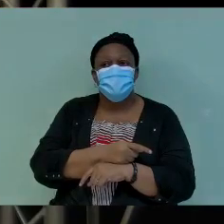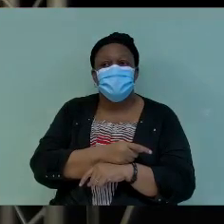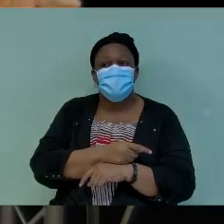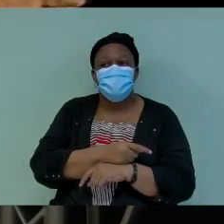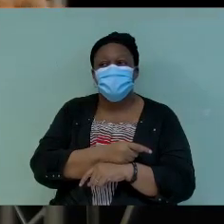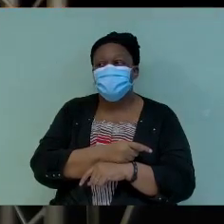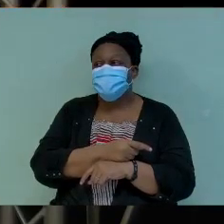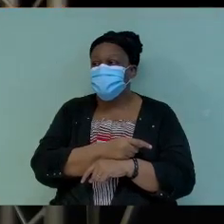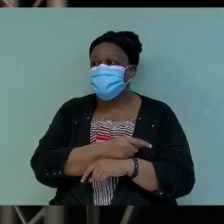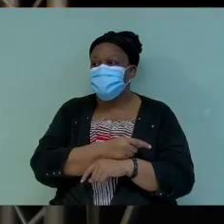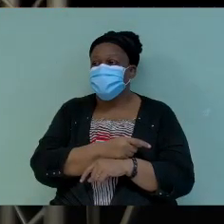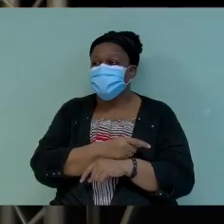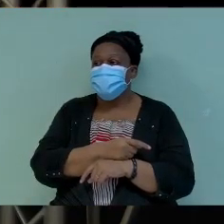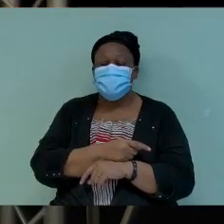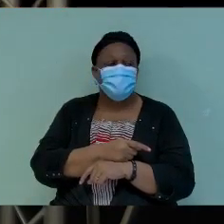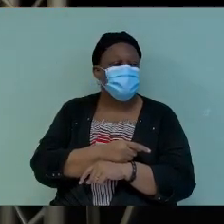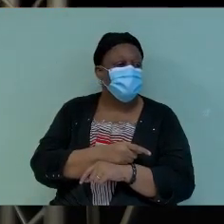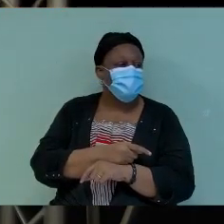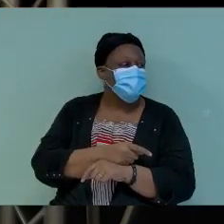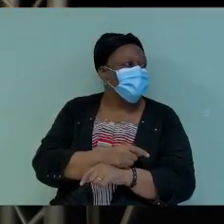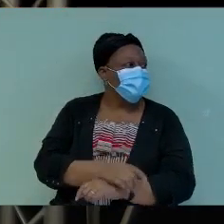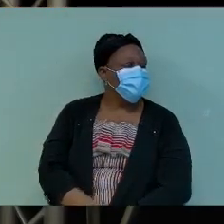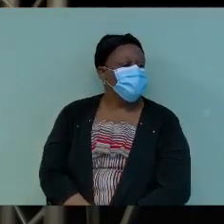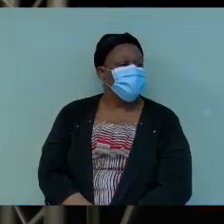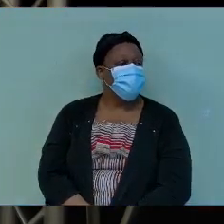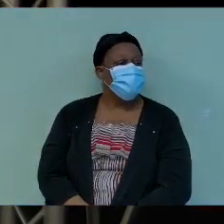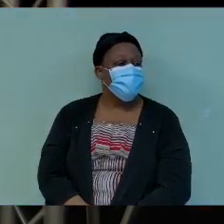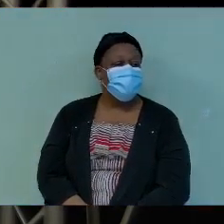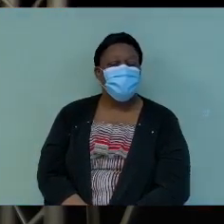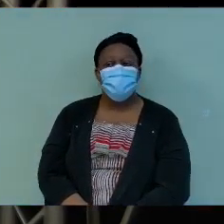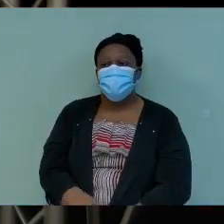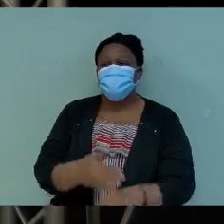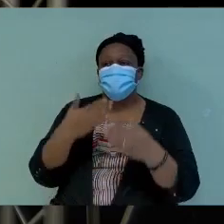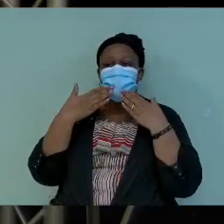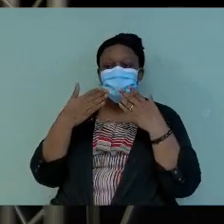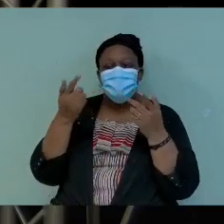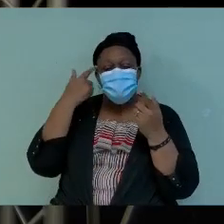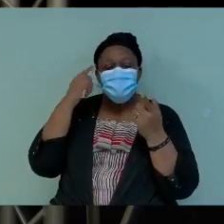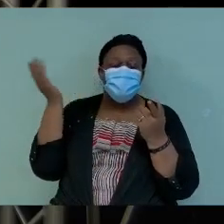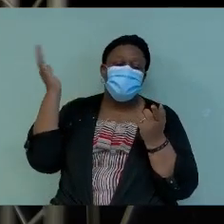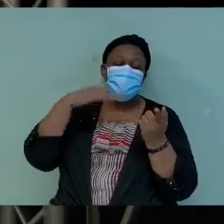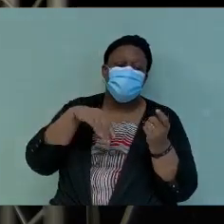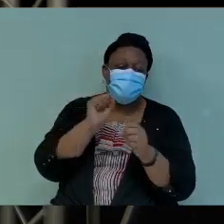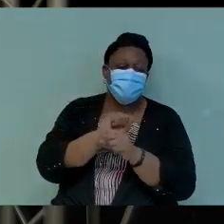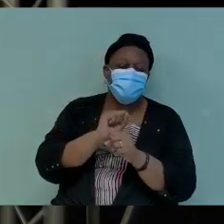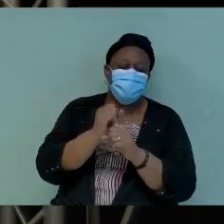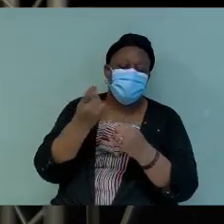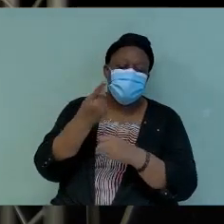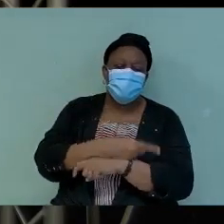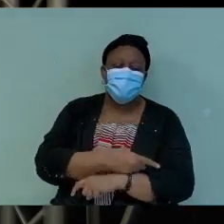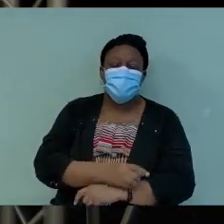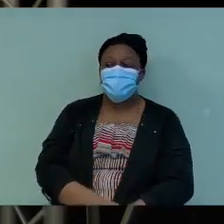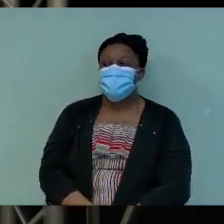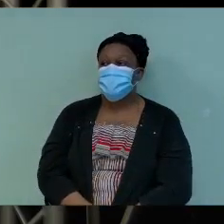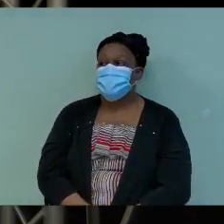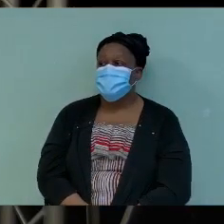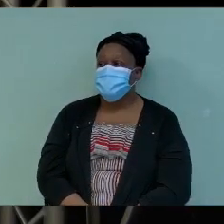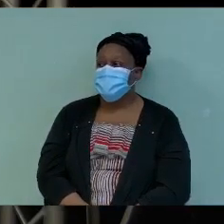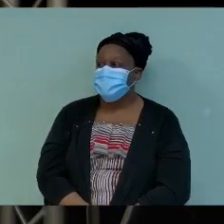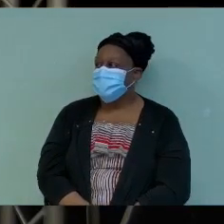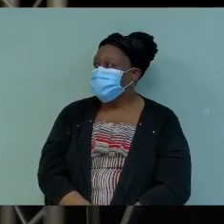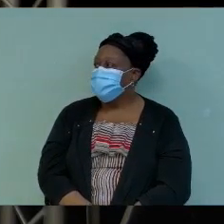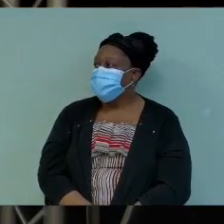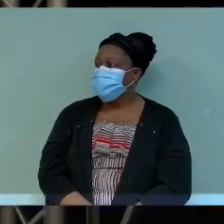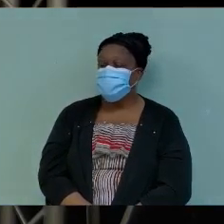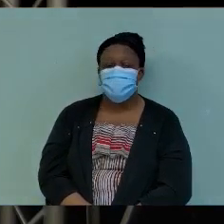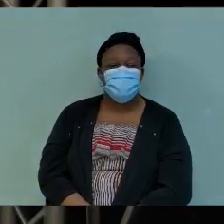Williams. And thank you for the national sacrifice that you are making on your birthday. So first he was the CMO, then we